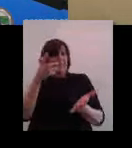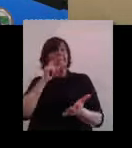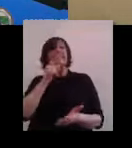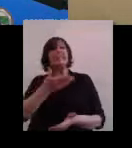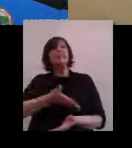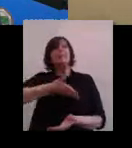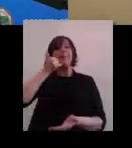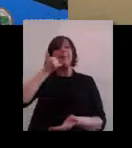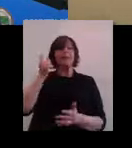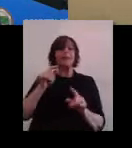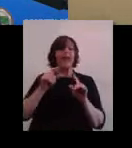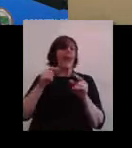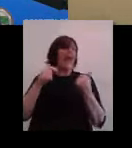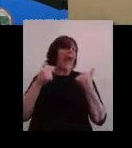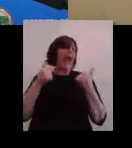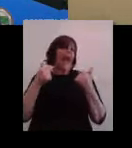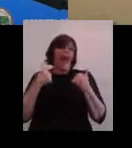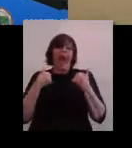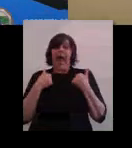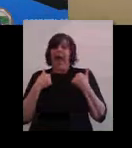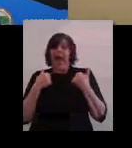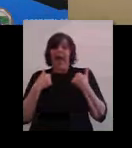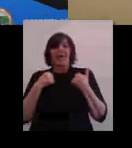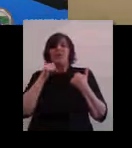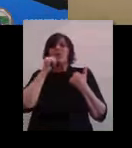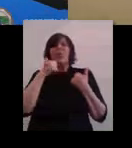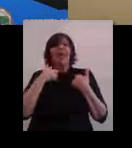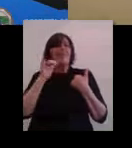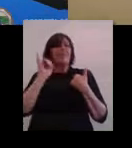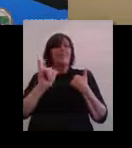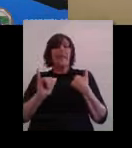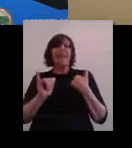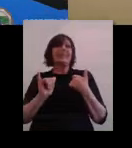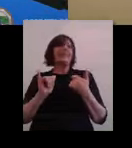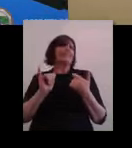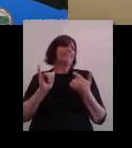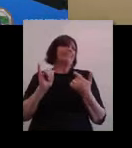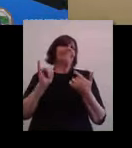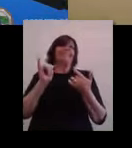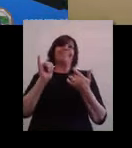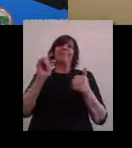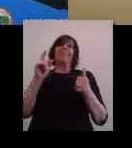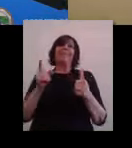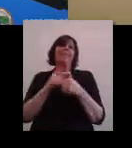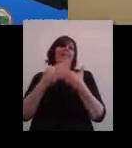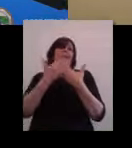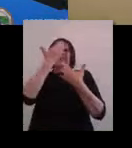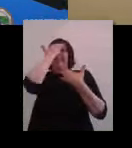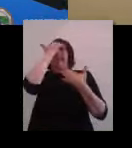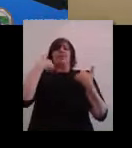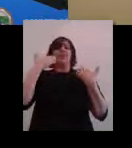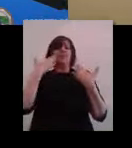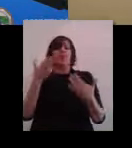the facility. I've talked to a couple of facility administrators who've also said part of their problem is they're taking